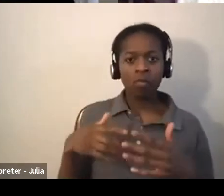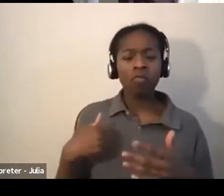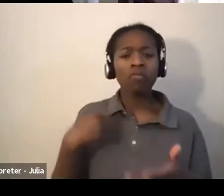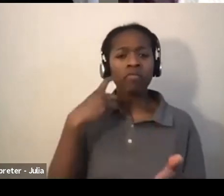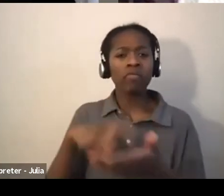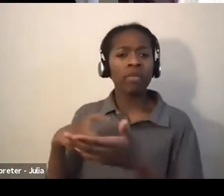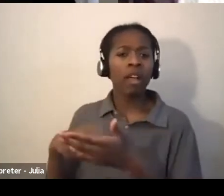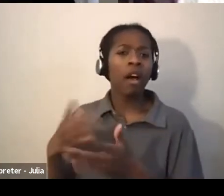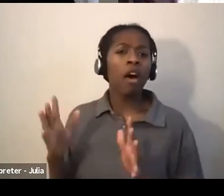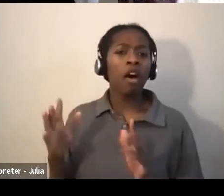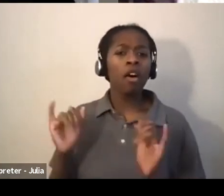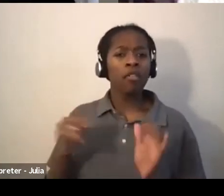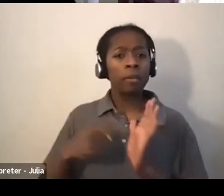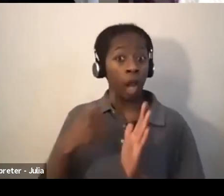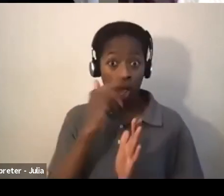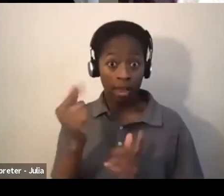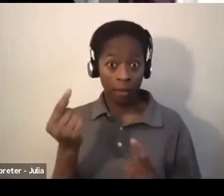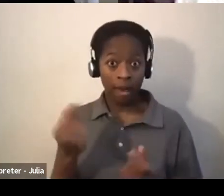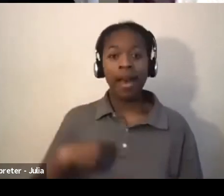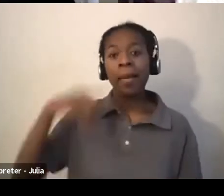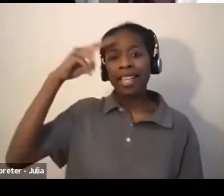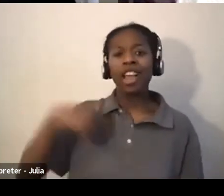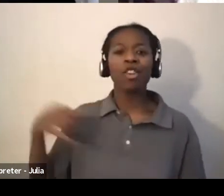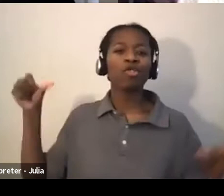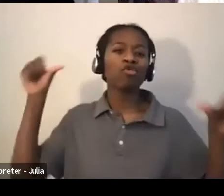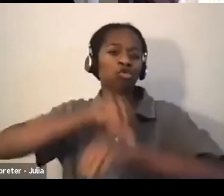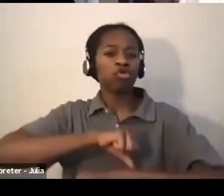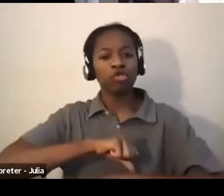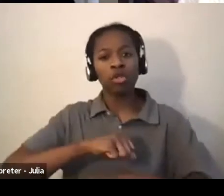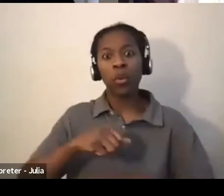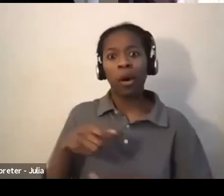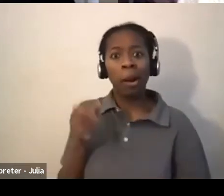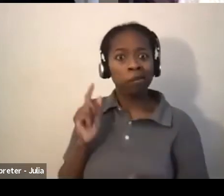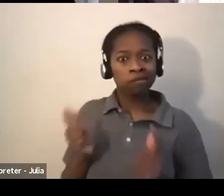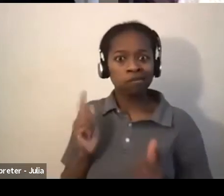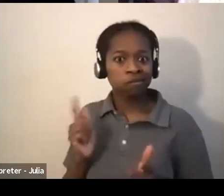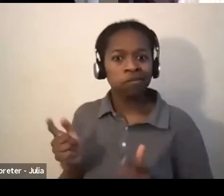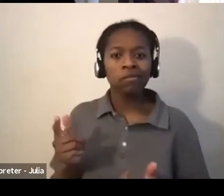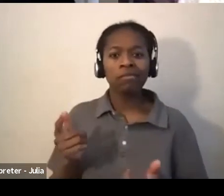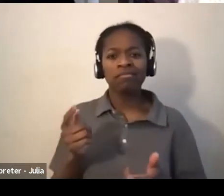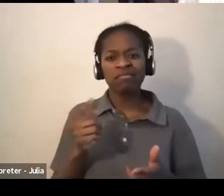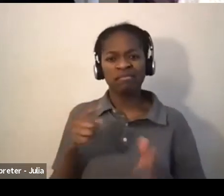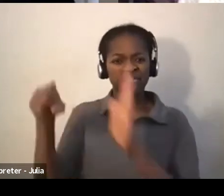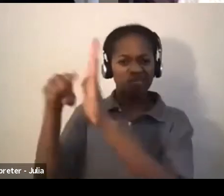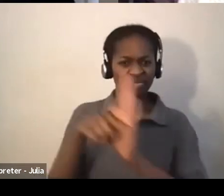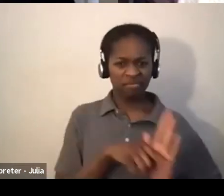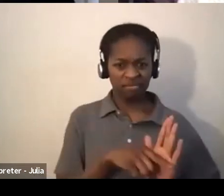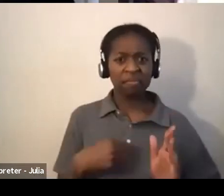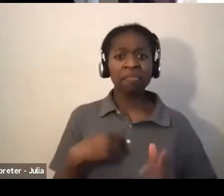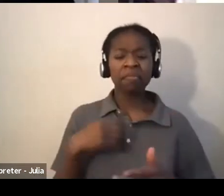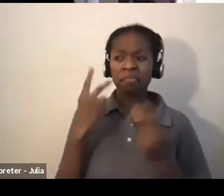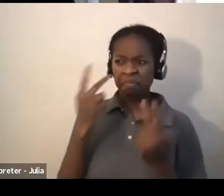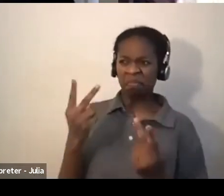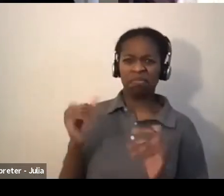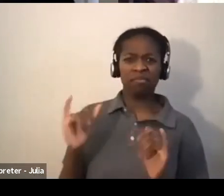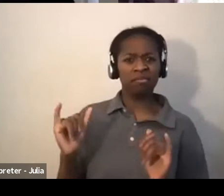to be drunk in TV or bad guys usually. And when I saw that, I was a little shocked, and it kind of it